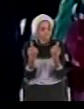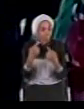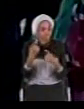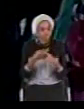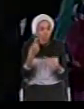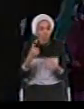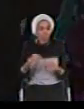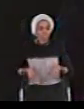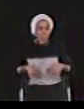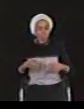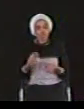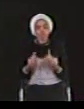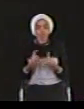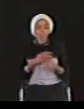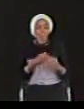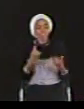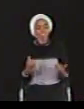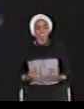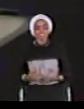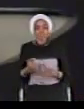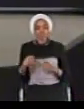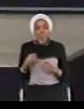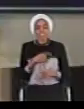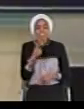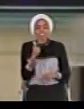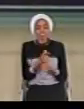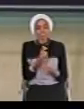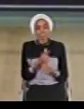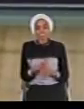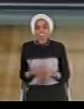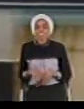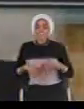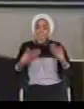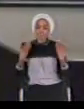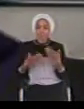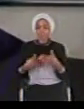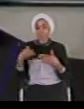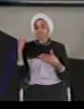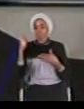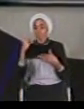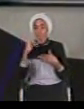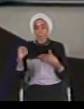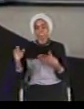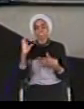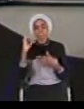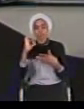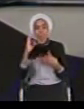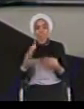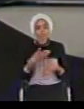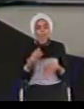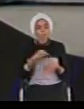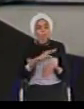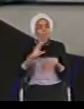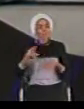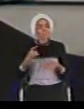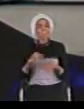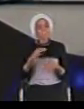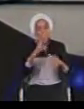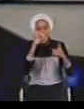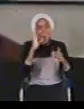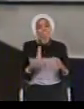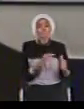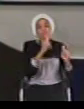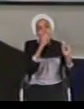people. And now we are just happy preaching, and all we say now, God bless you,